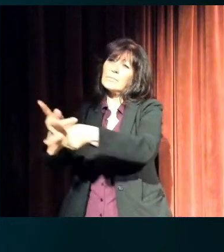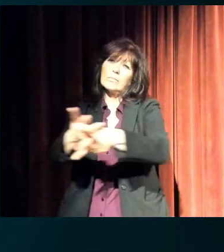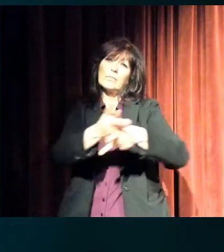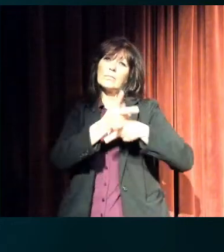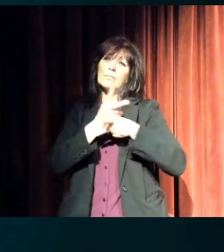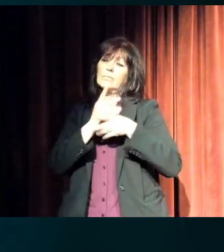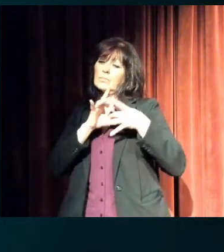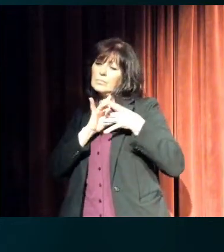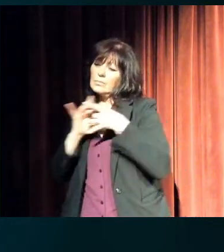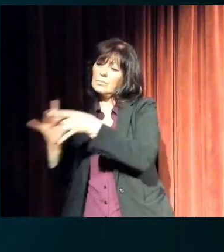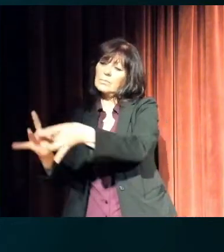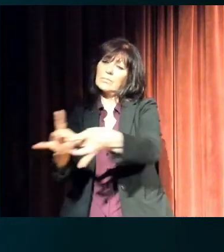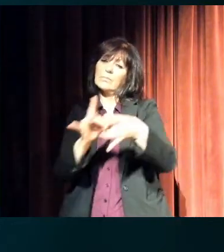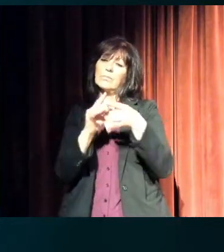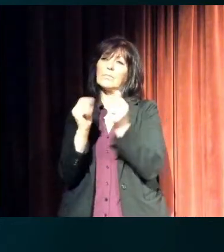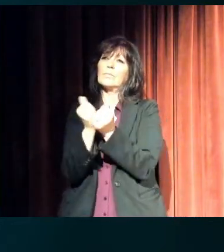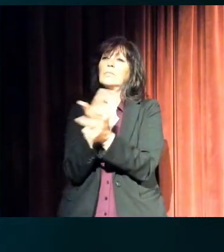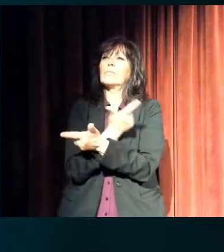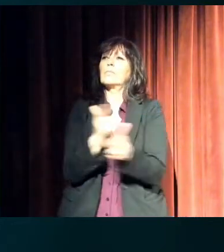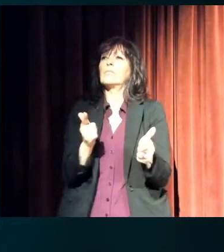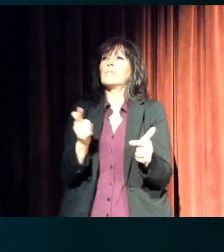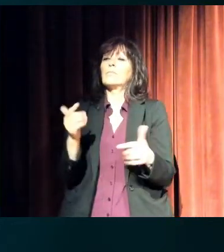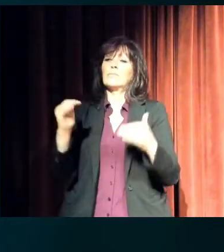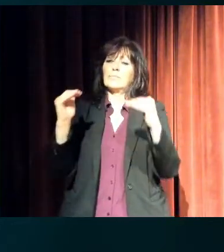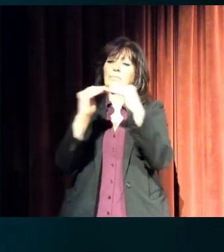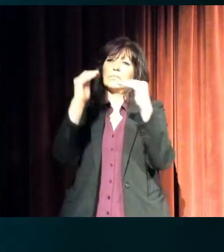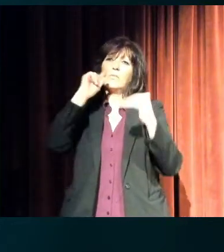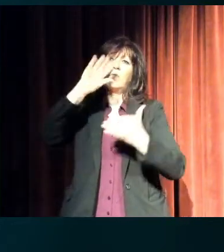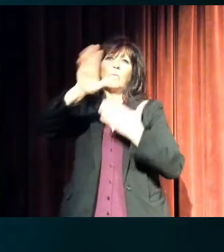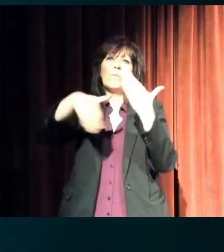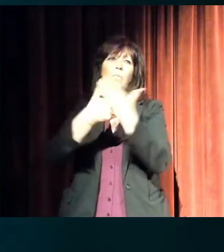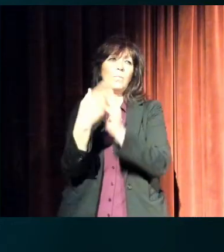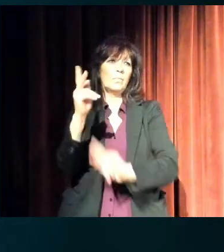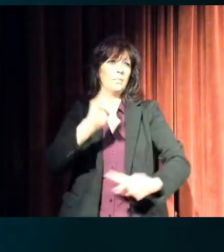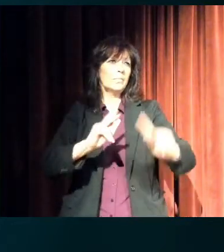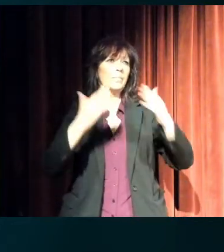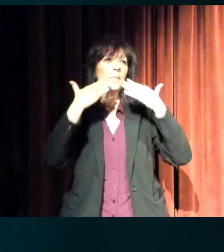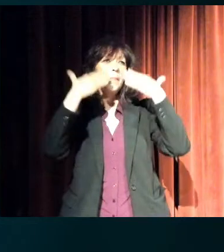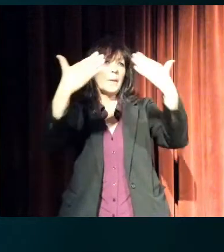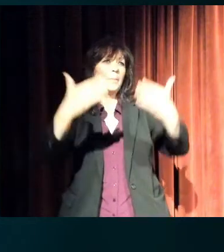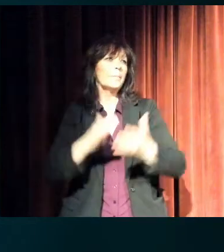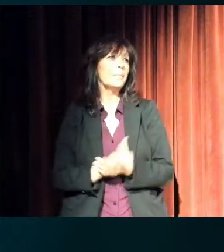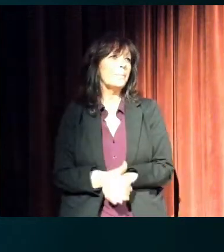God, indivisible, with liberty and justice for all. Thank you.